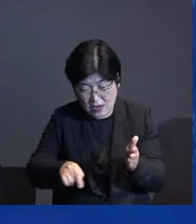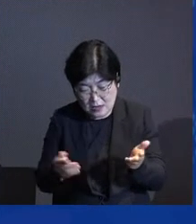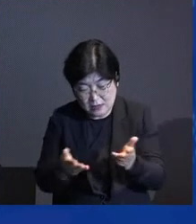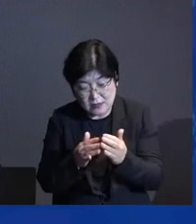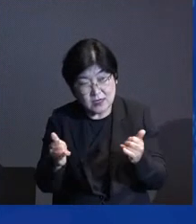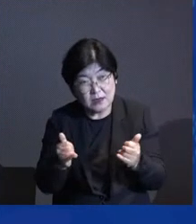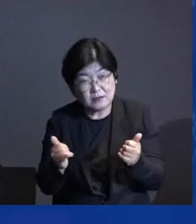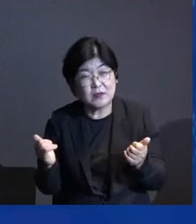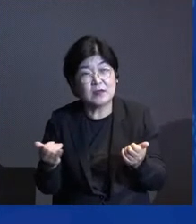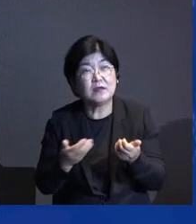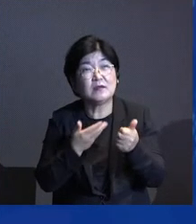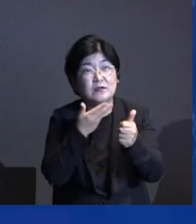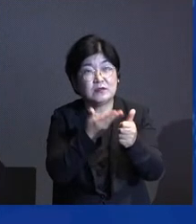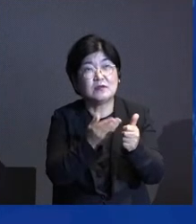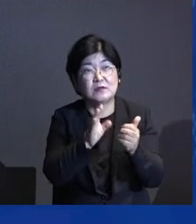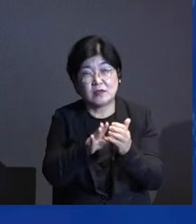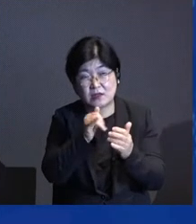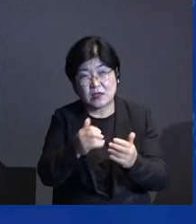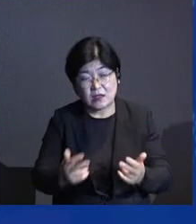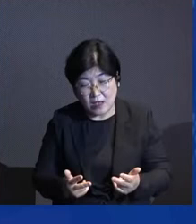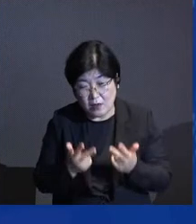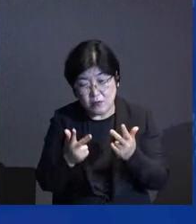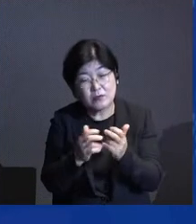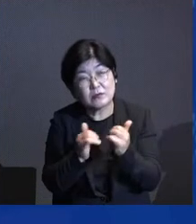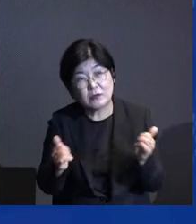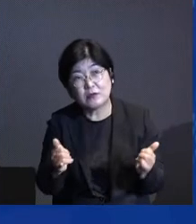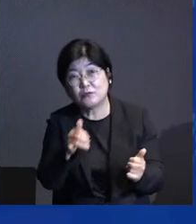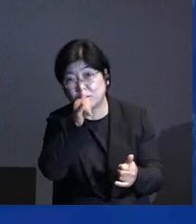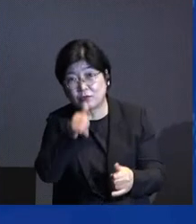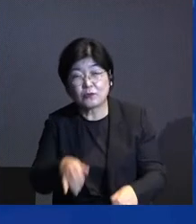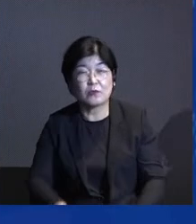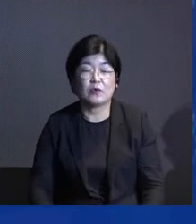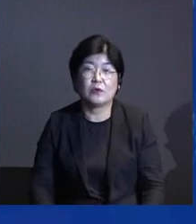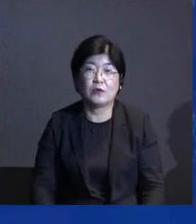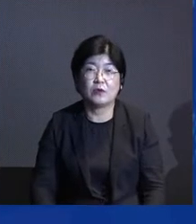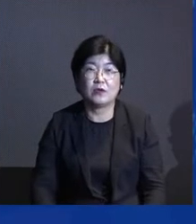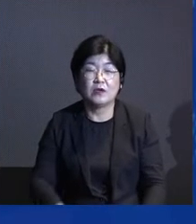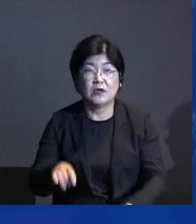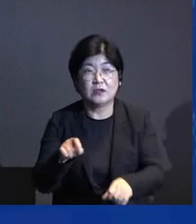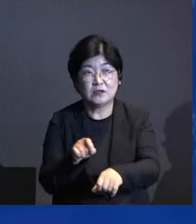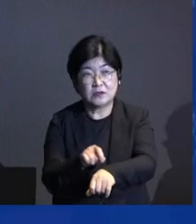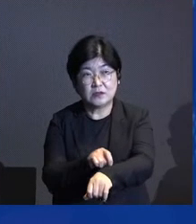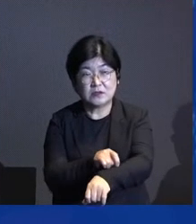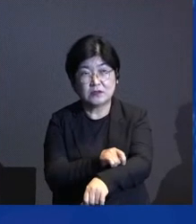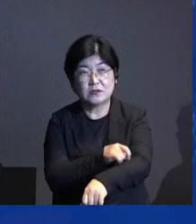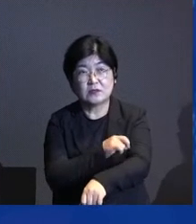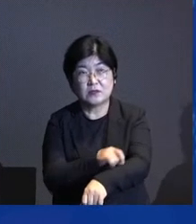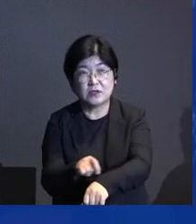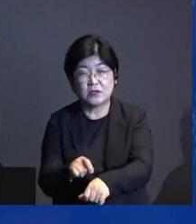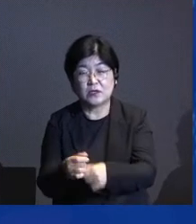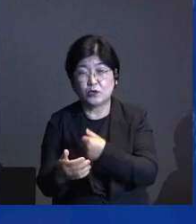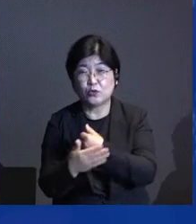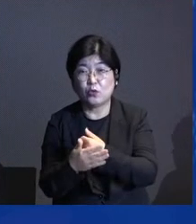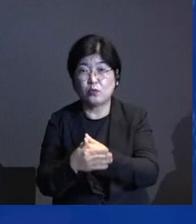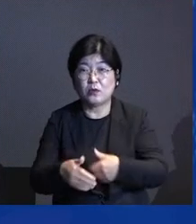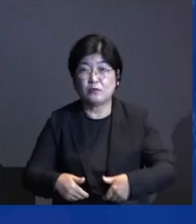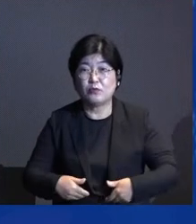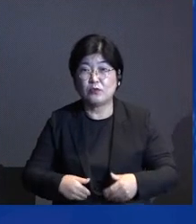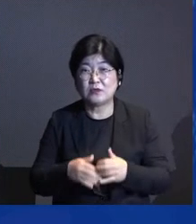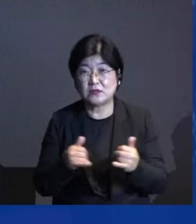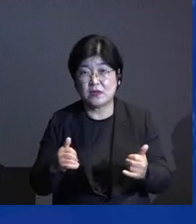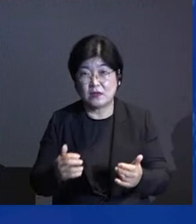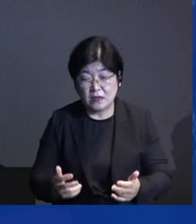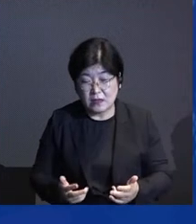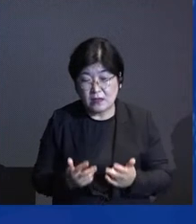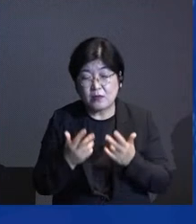carry out need assessment to match home care volunteers with people are in need of care. And also the club,